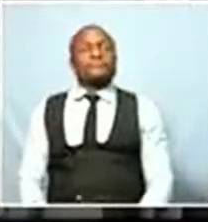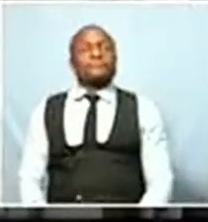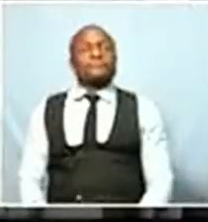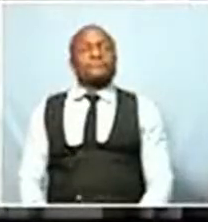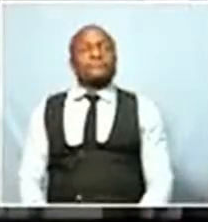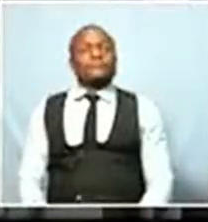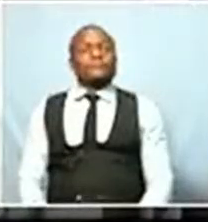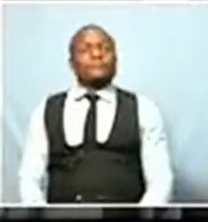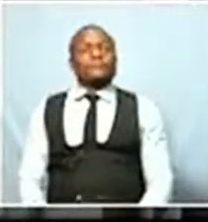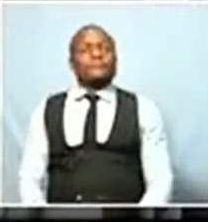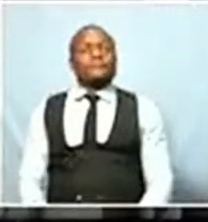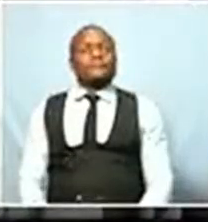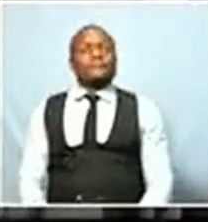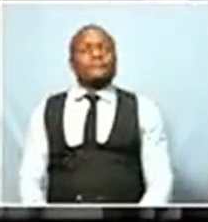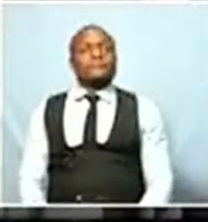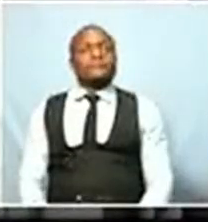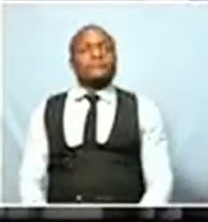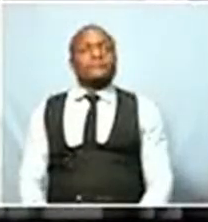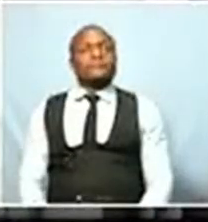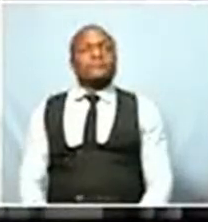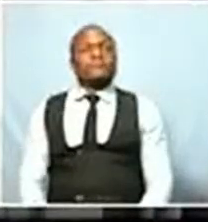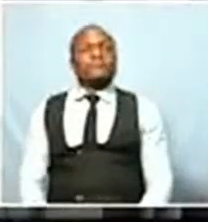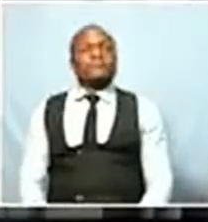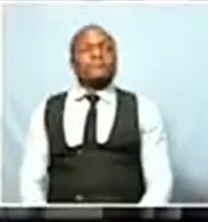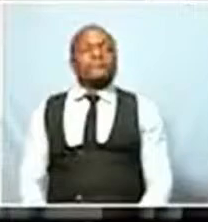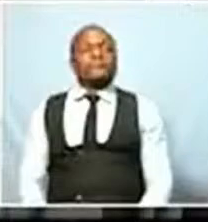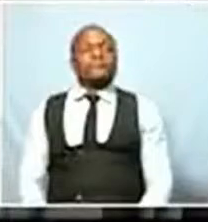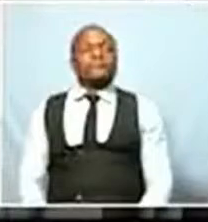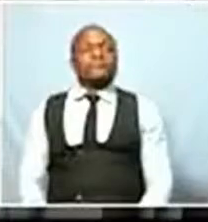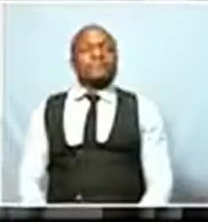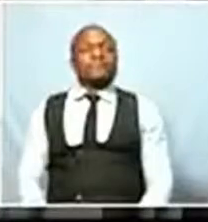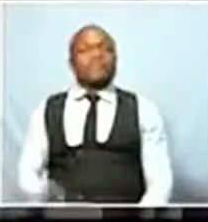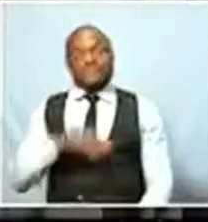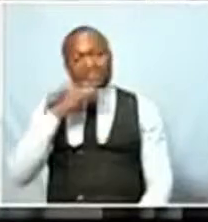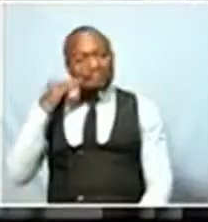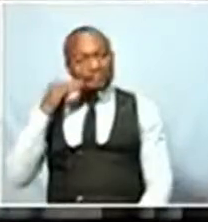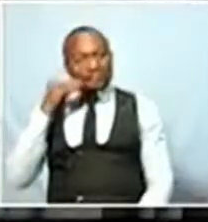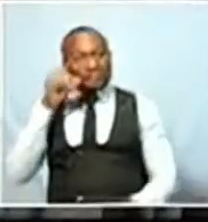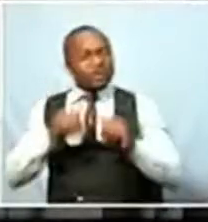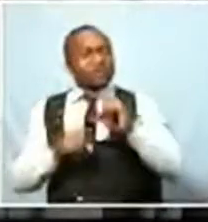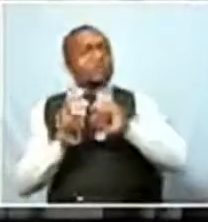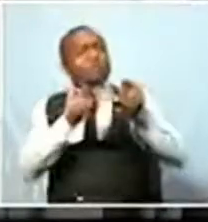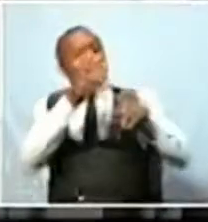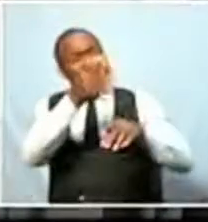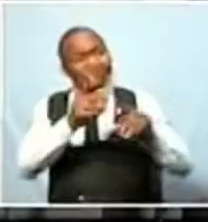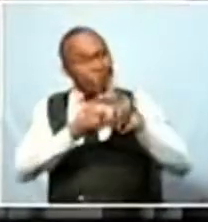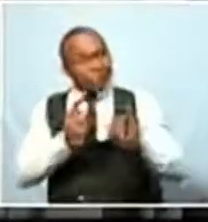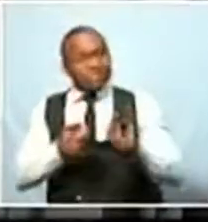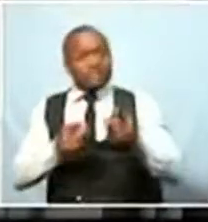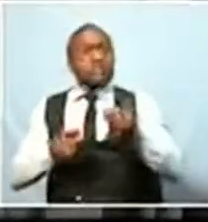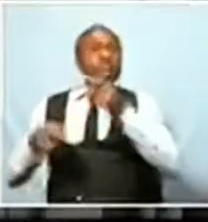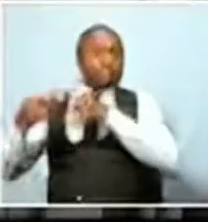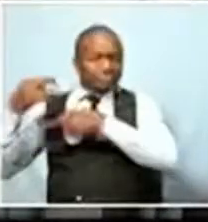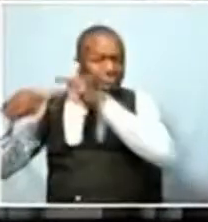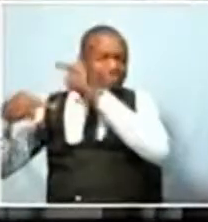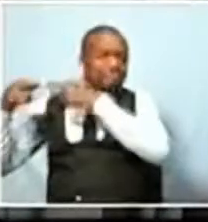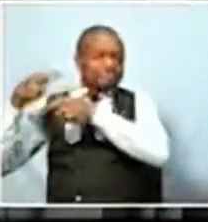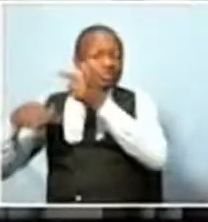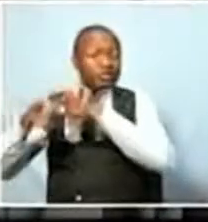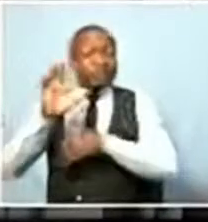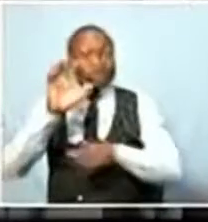palm, the palm oil farm. So you can't get there. All you can do is desk review, and so your